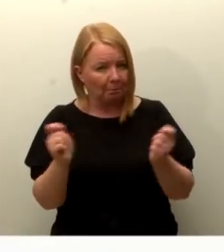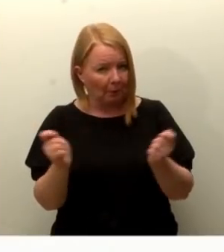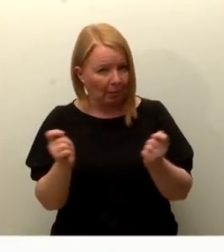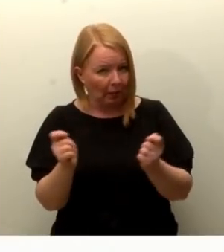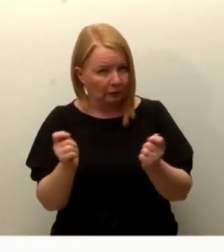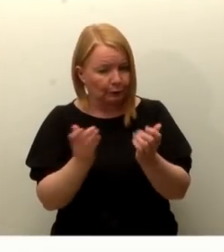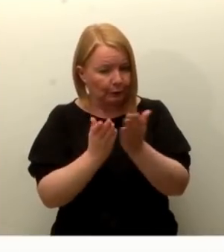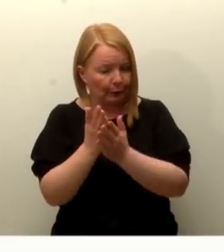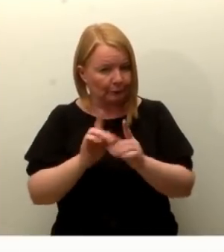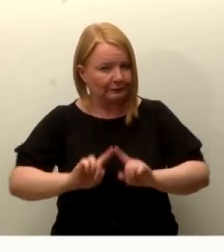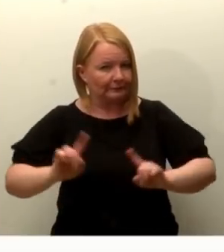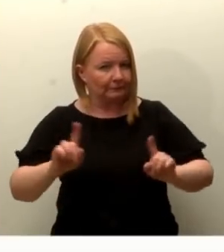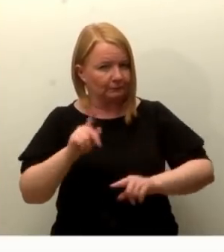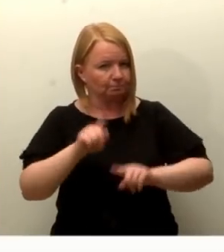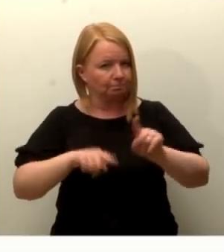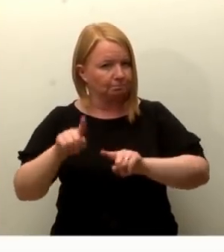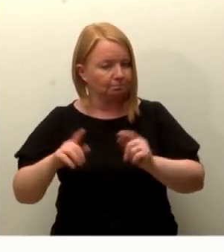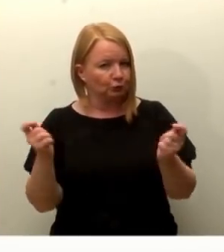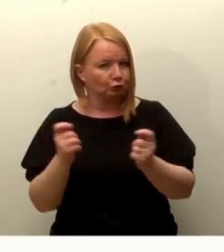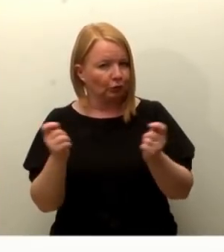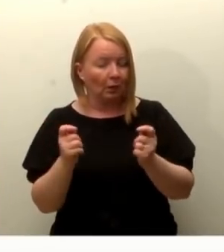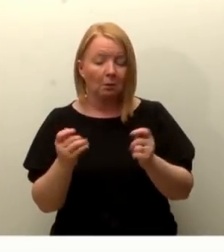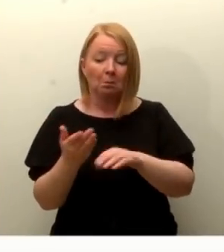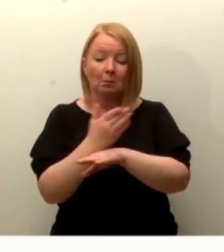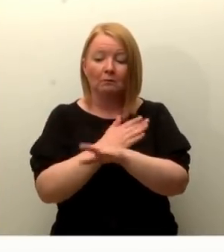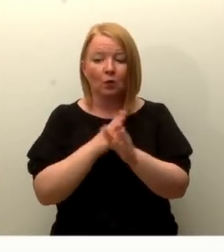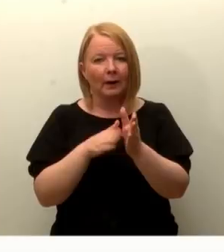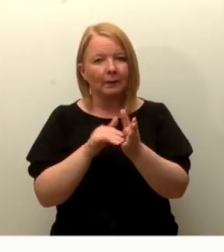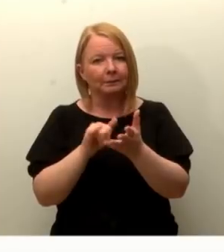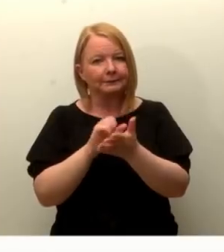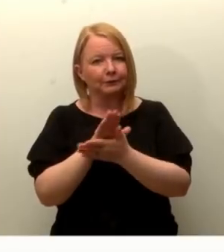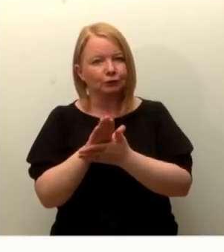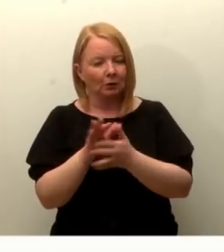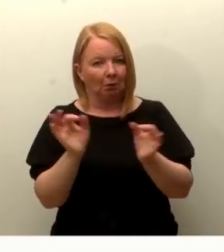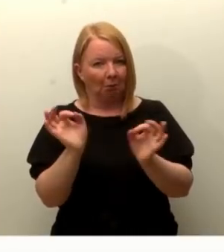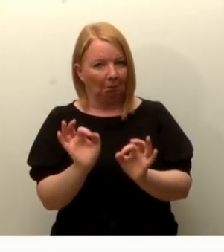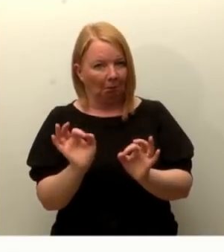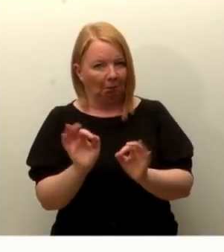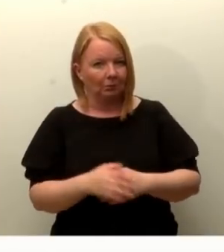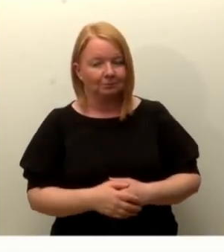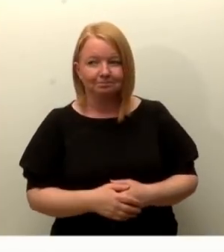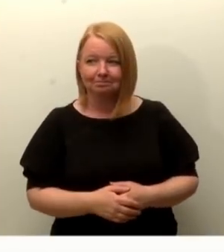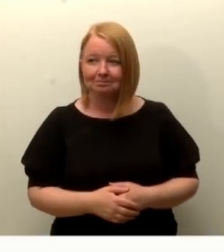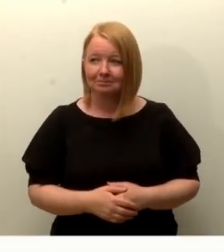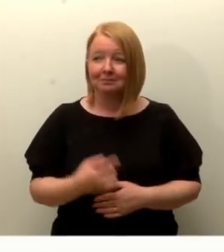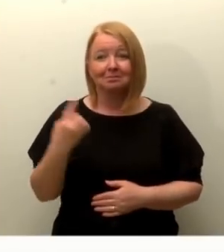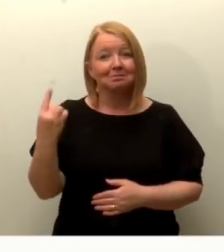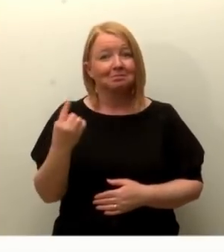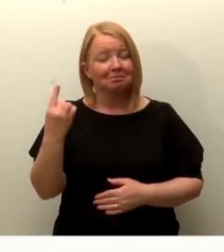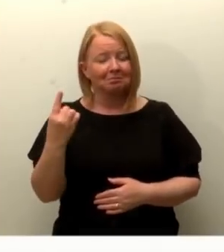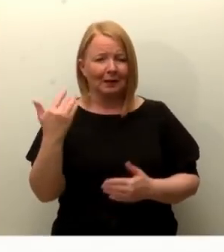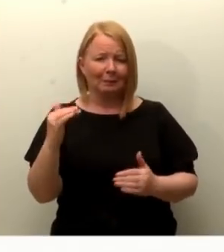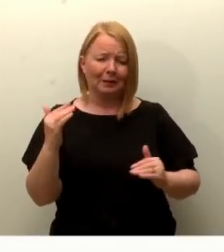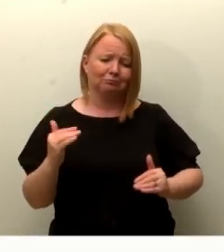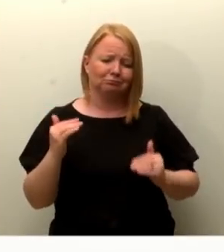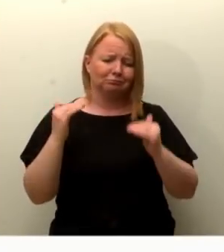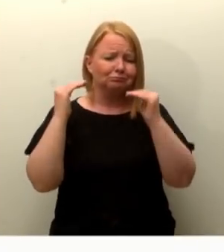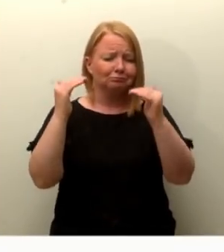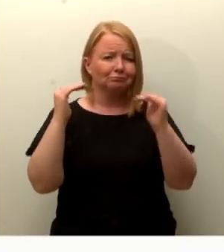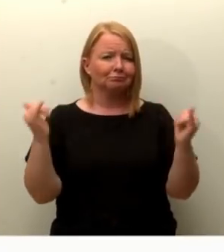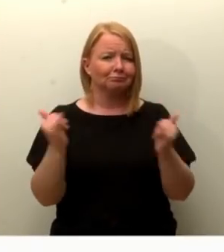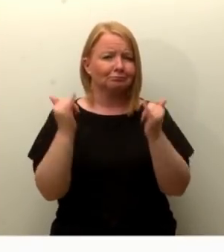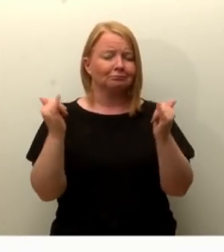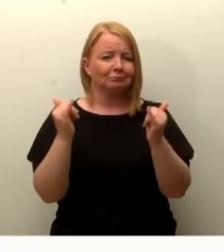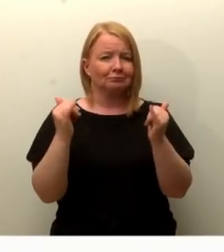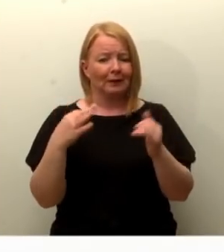peer-reviewed journals, and before I did my MCH course, I had 0. Parag received one of the highest accolades in the